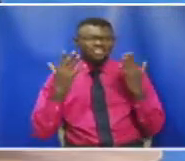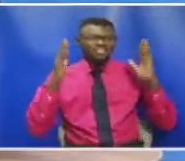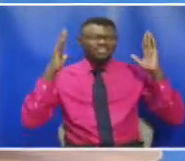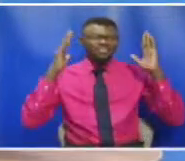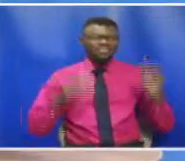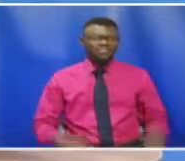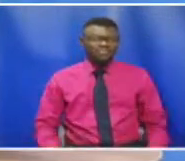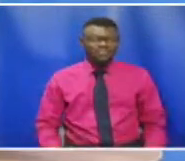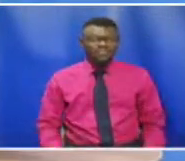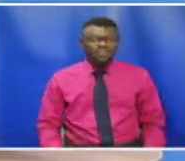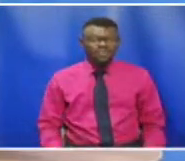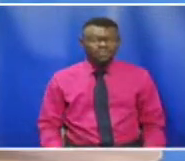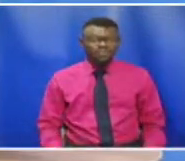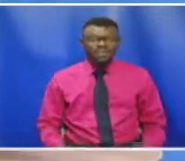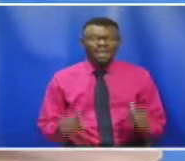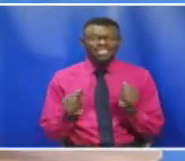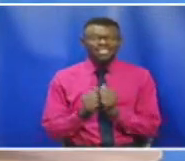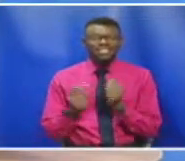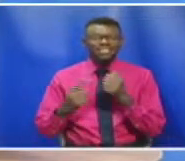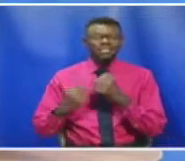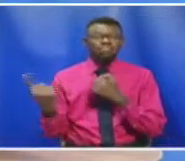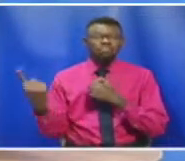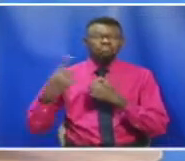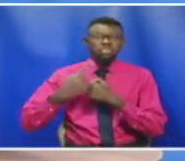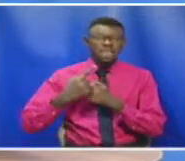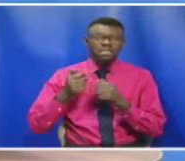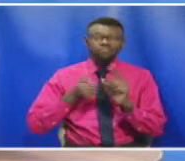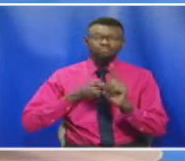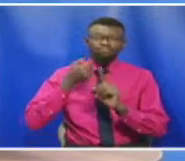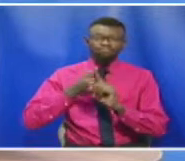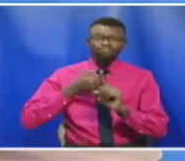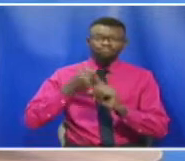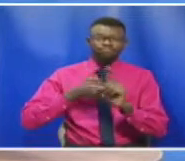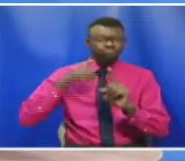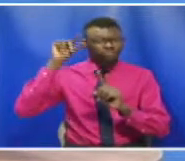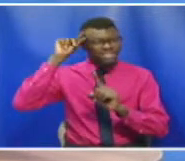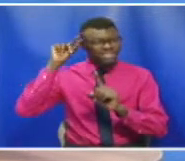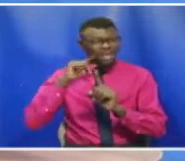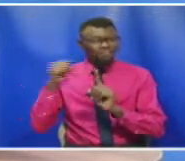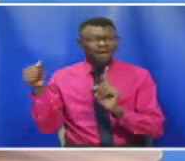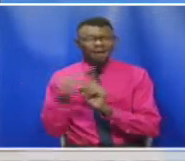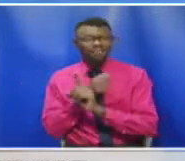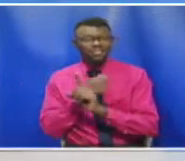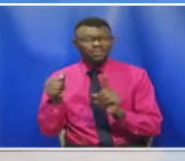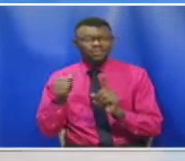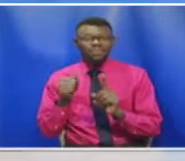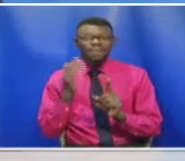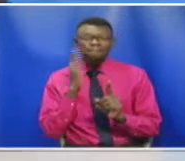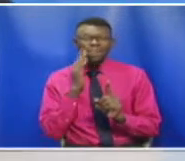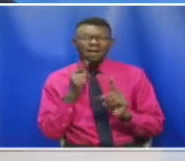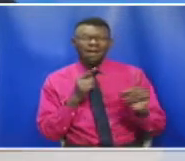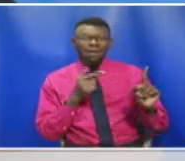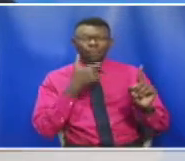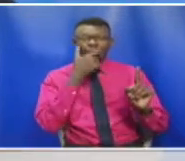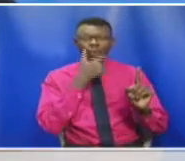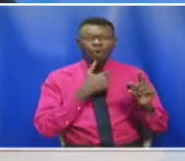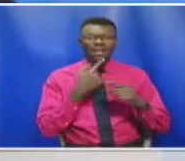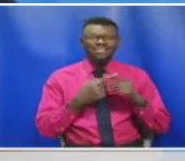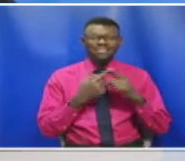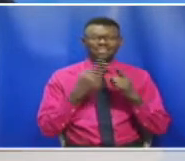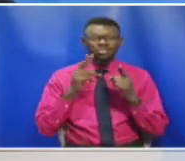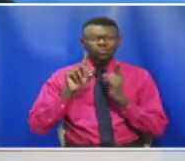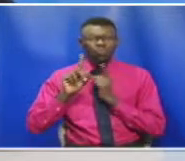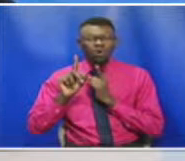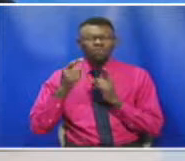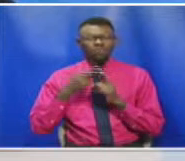As the world marks 16 days of activism against gender-based violence, a 21-year-old mother of two from Kamaech